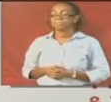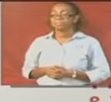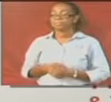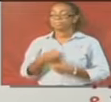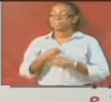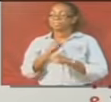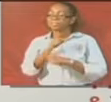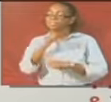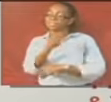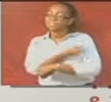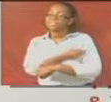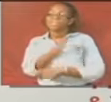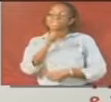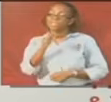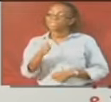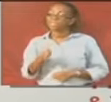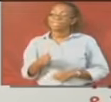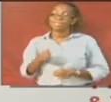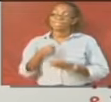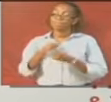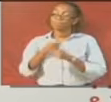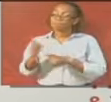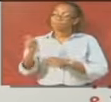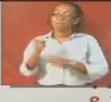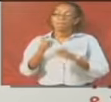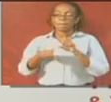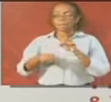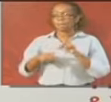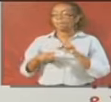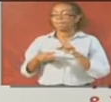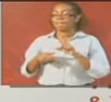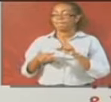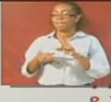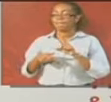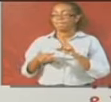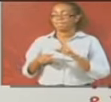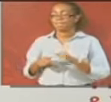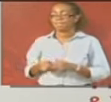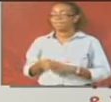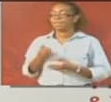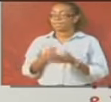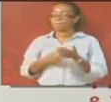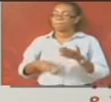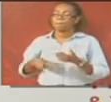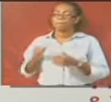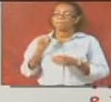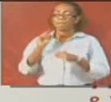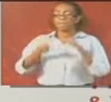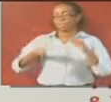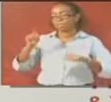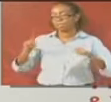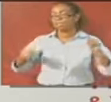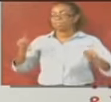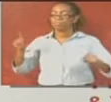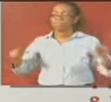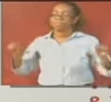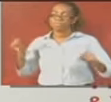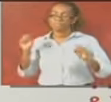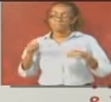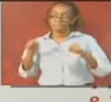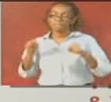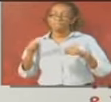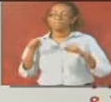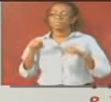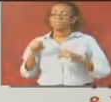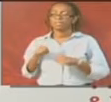batch of vaccines that is currently available. So variations may occur depending on a number of things, but rest assured that the scheduling will be done in